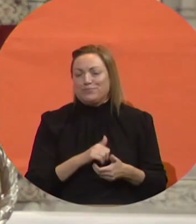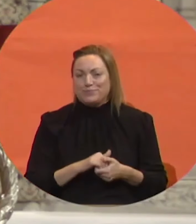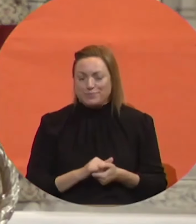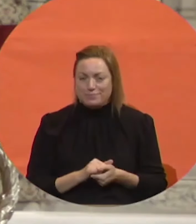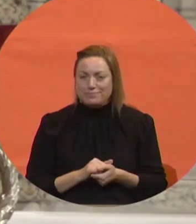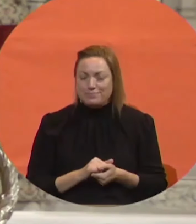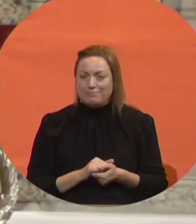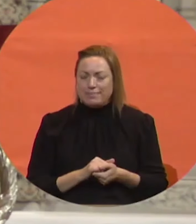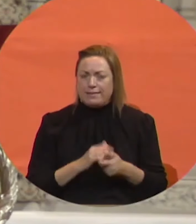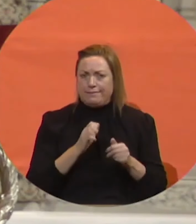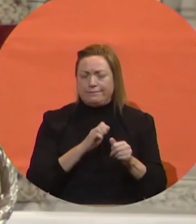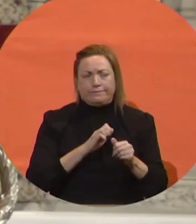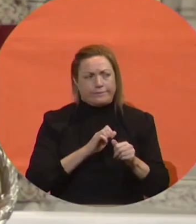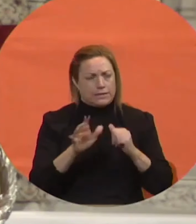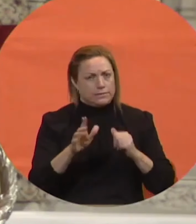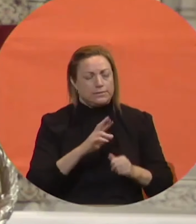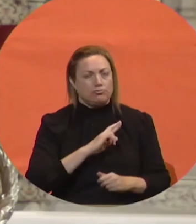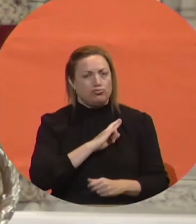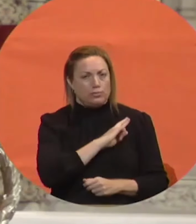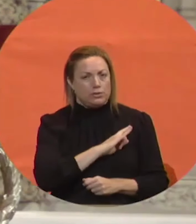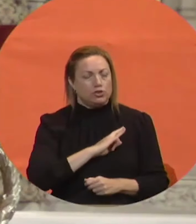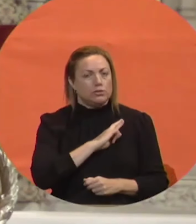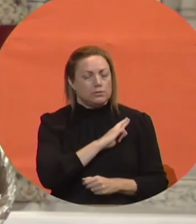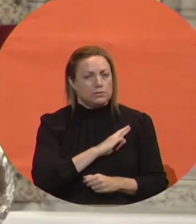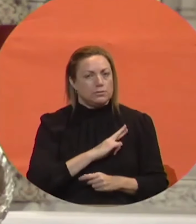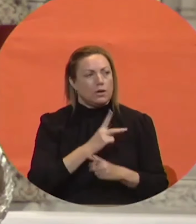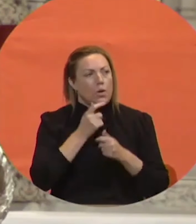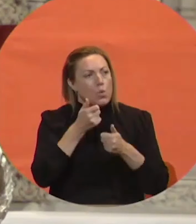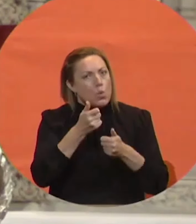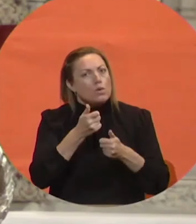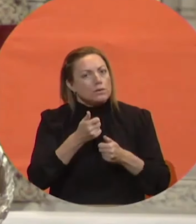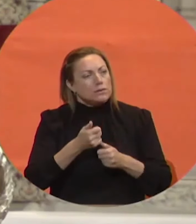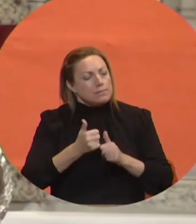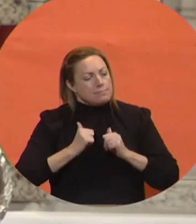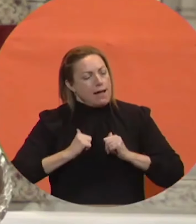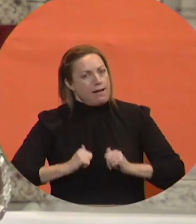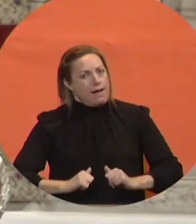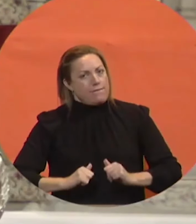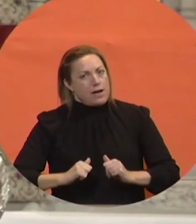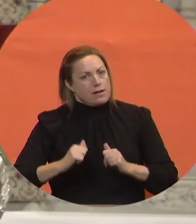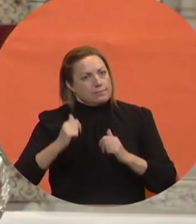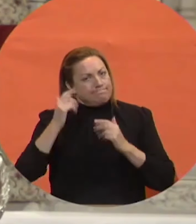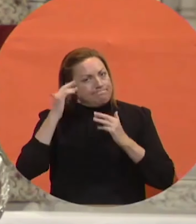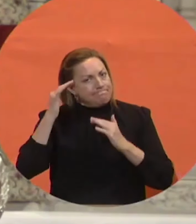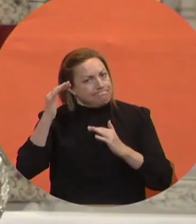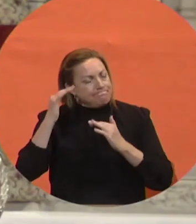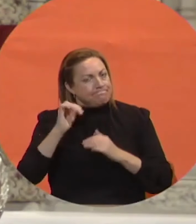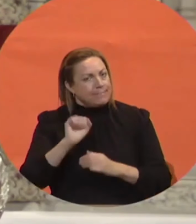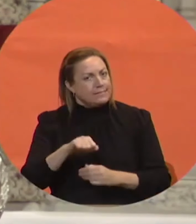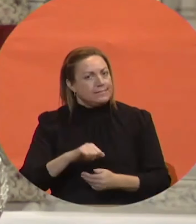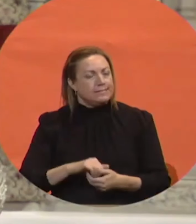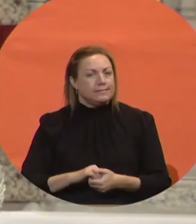of exemplary religious and moral habits, according to reports at the time.